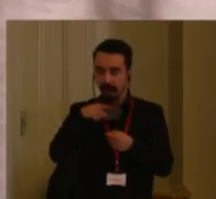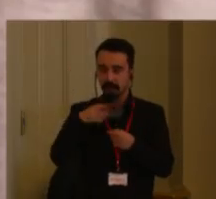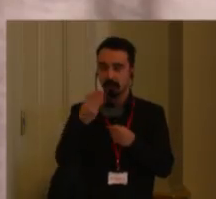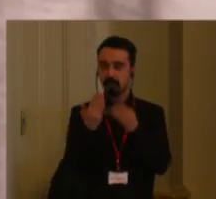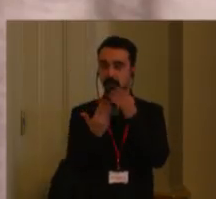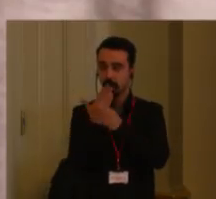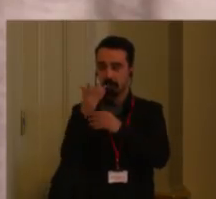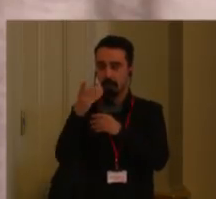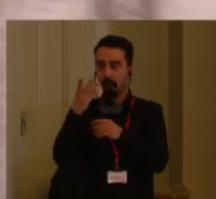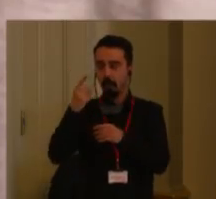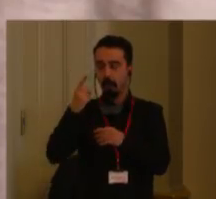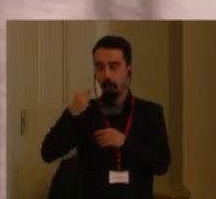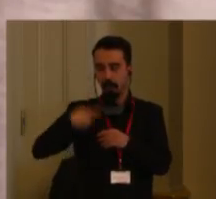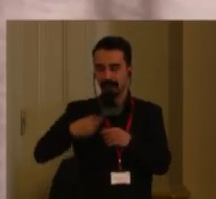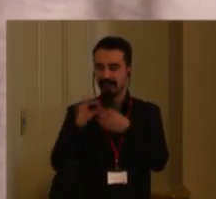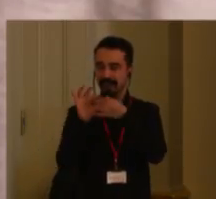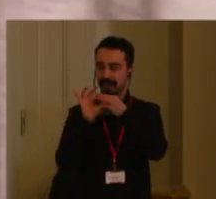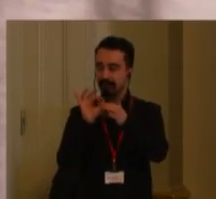core of the British Council's mission.